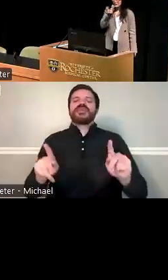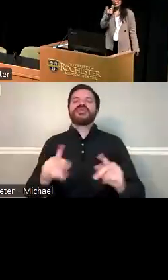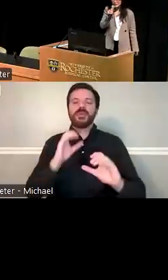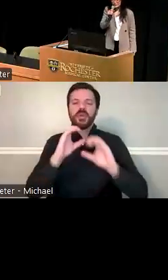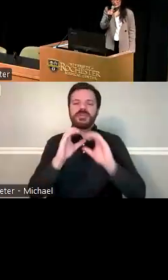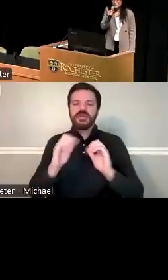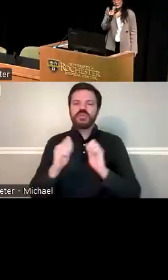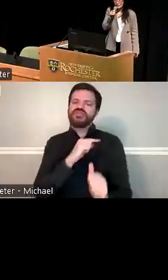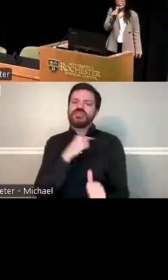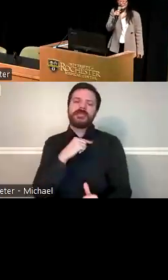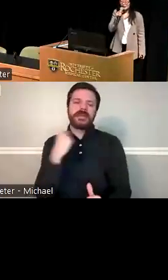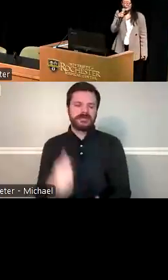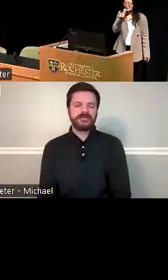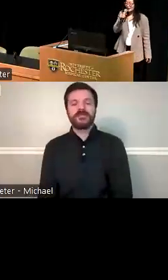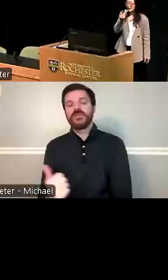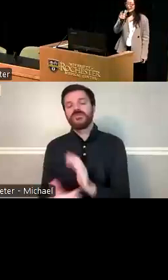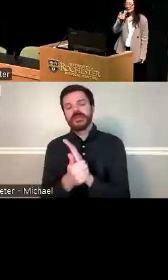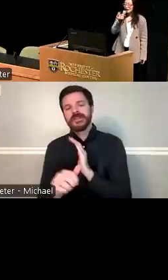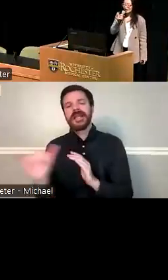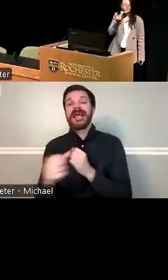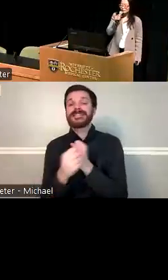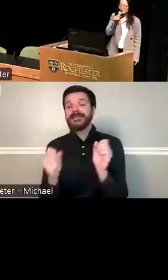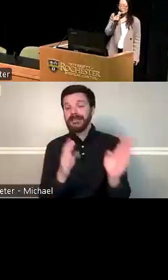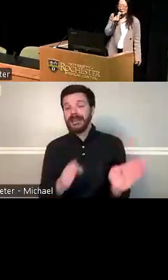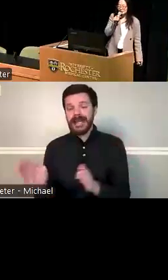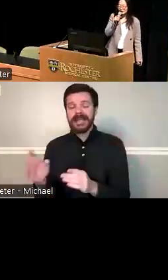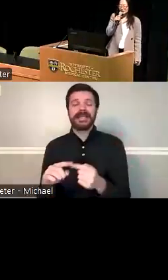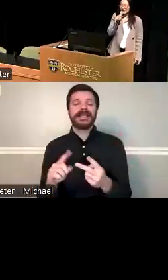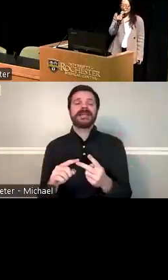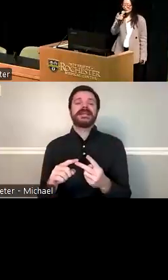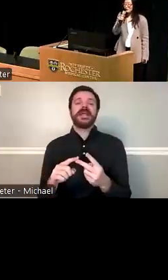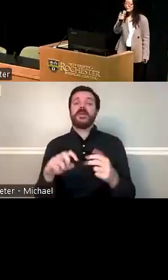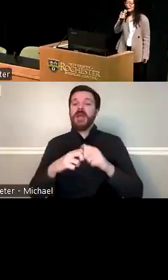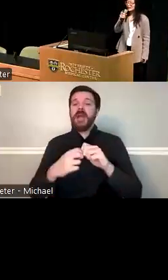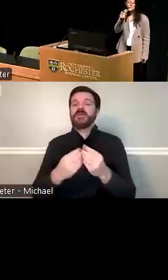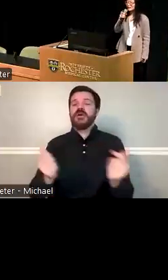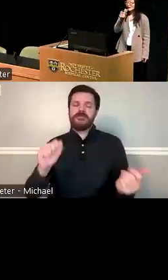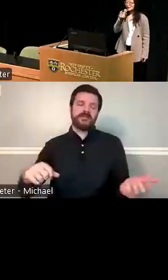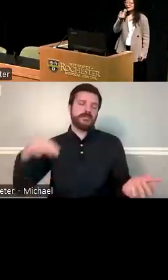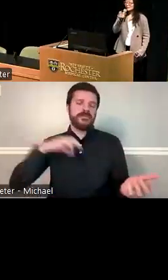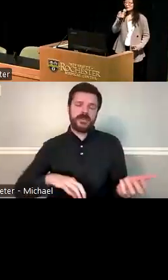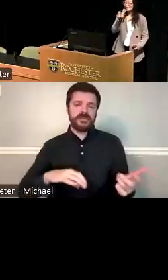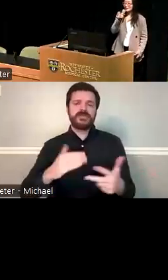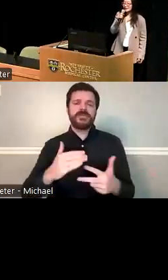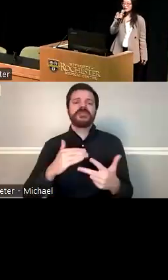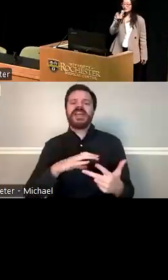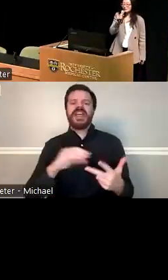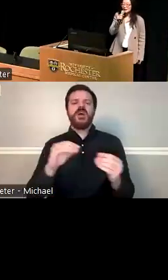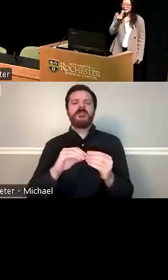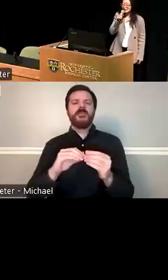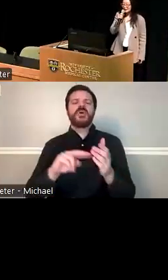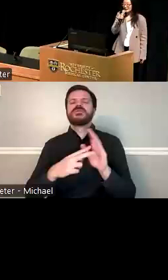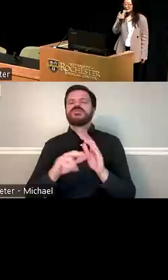other skills like safety planning or problem solving could be useful. And there could be more of an